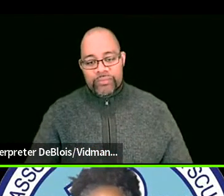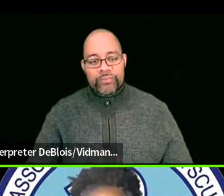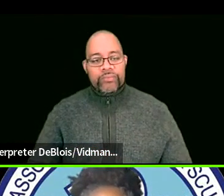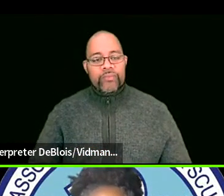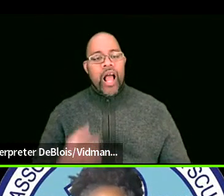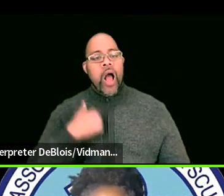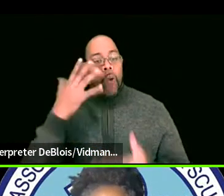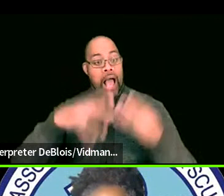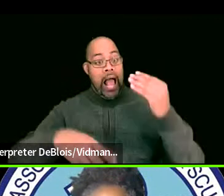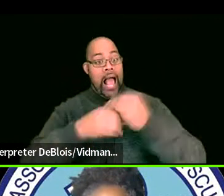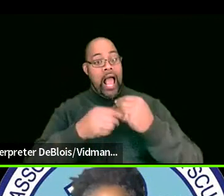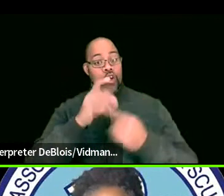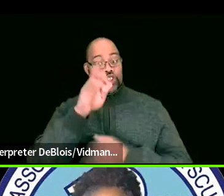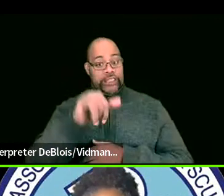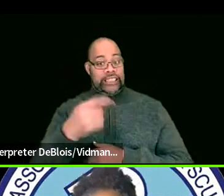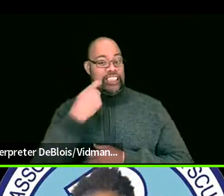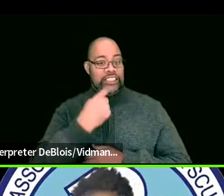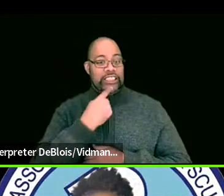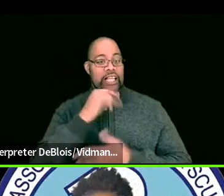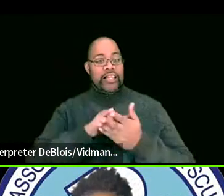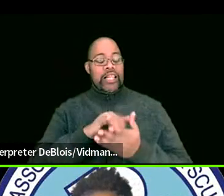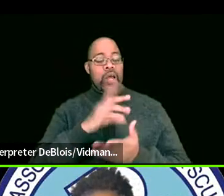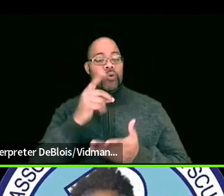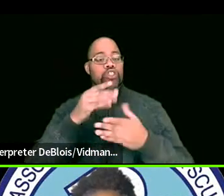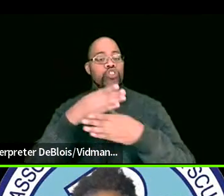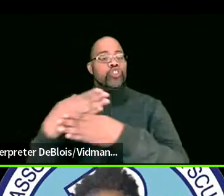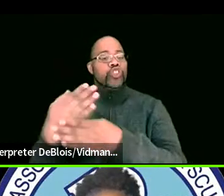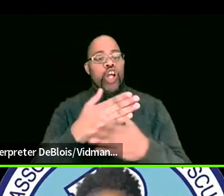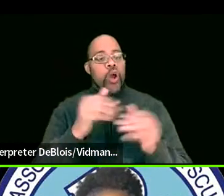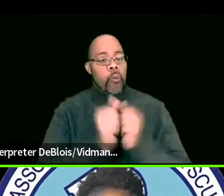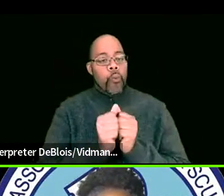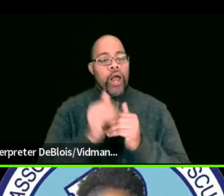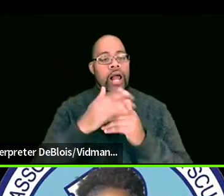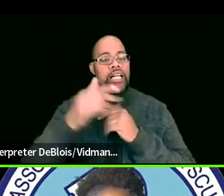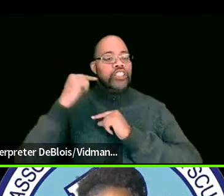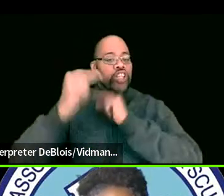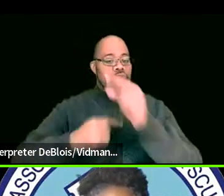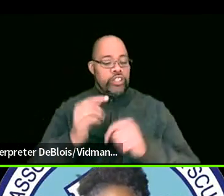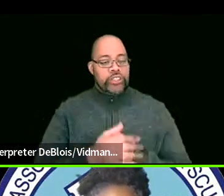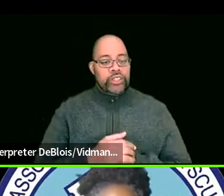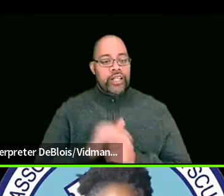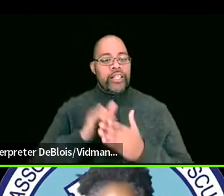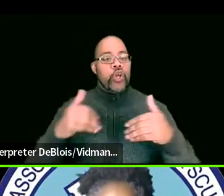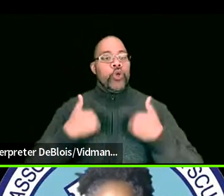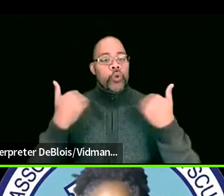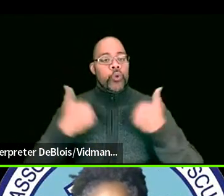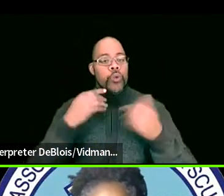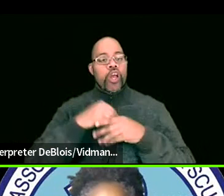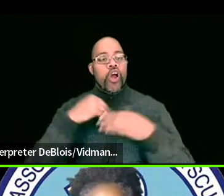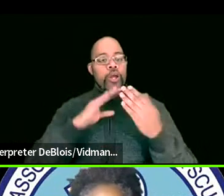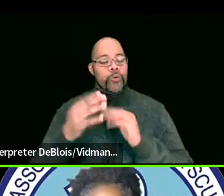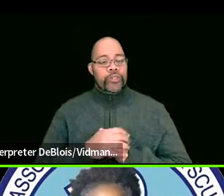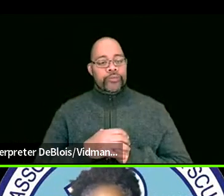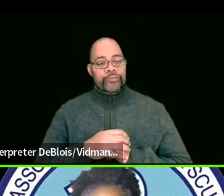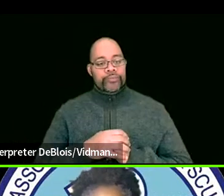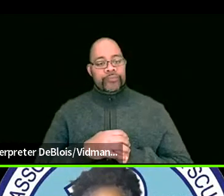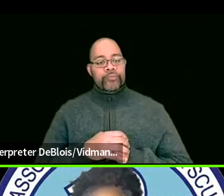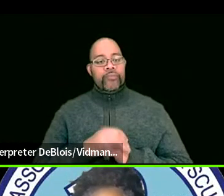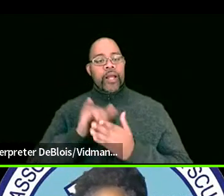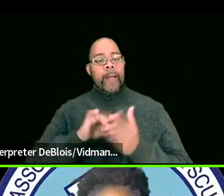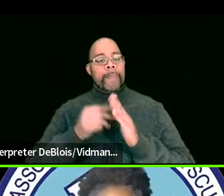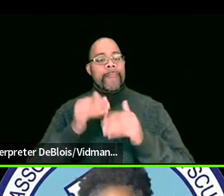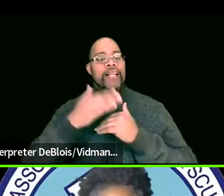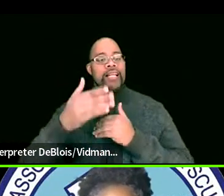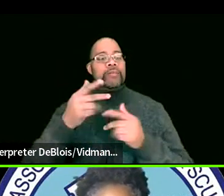I will add on to what Kirsty just said, and that would be used to share with the next generation, the youth in our communities. That would be the